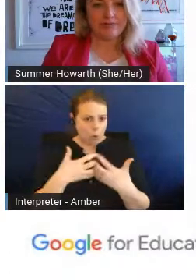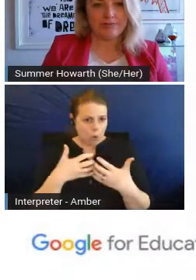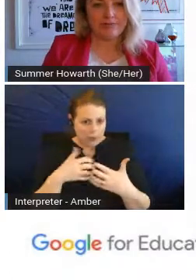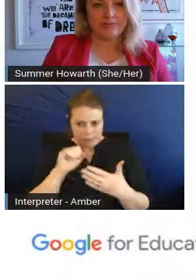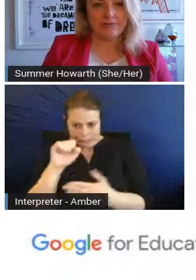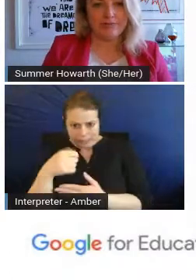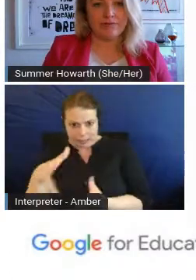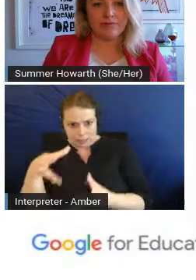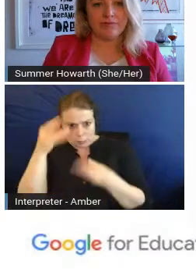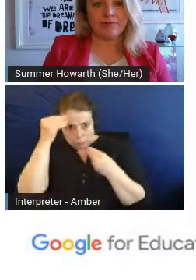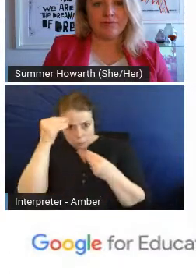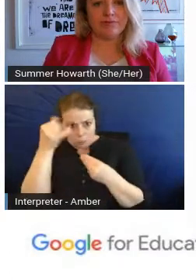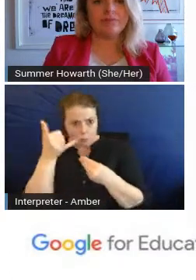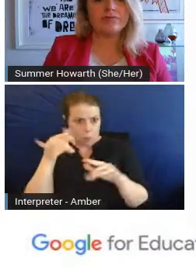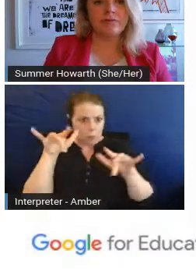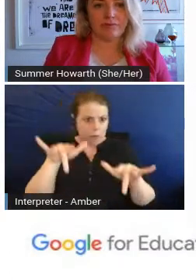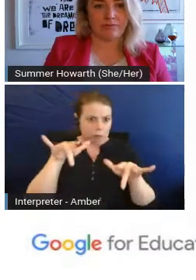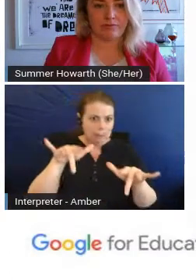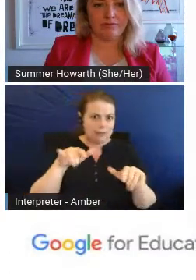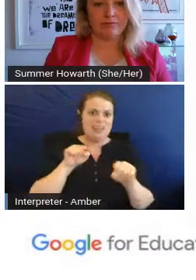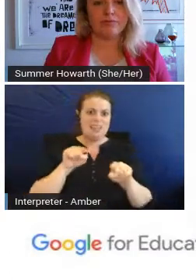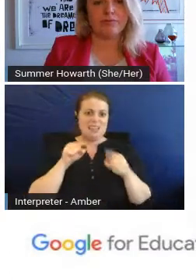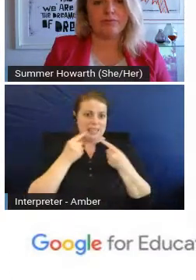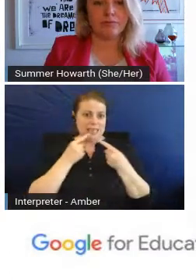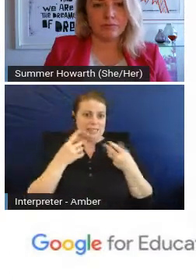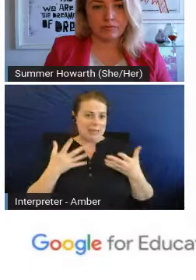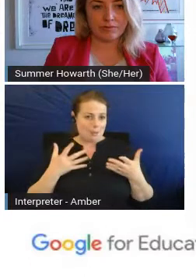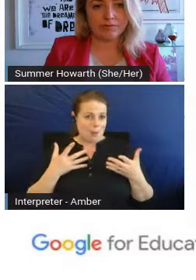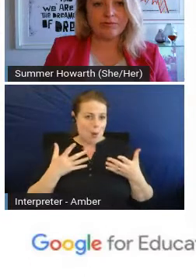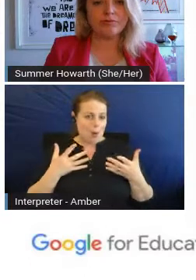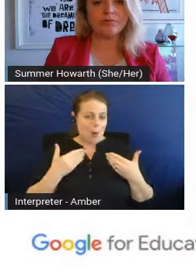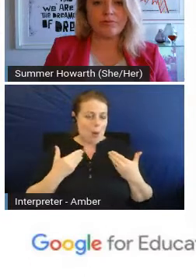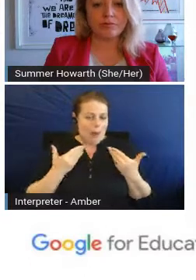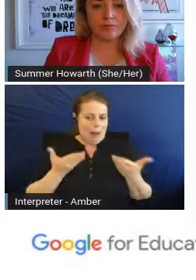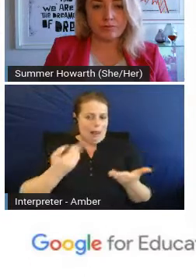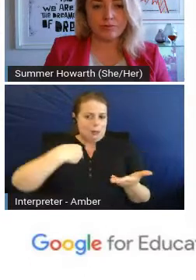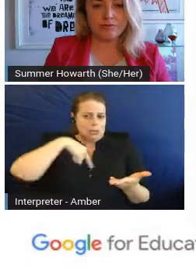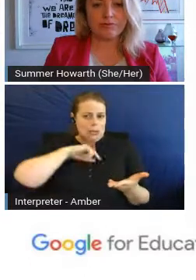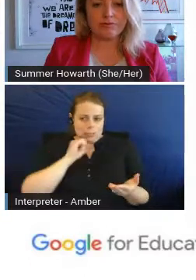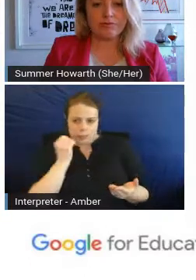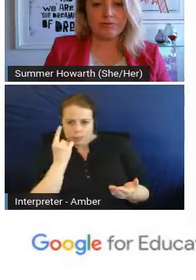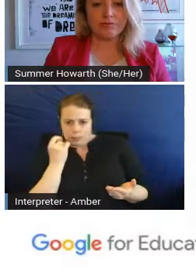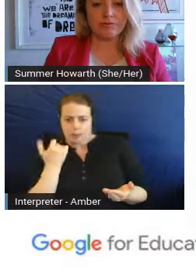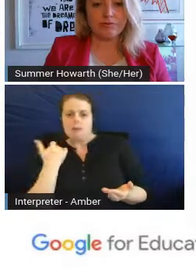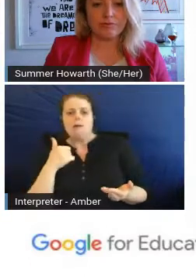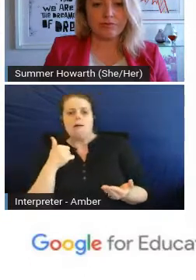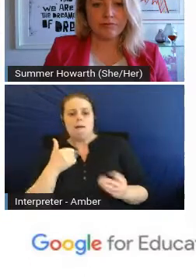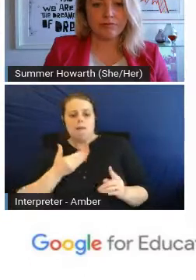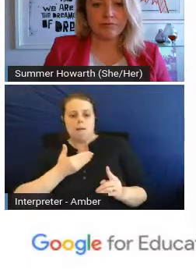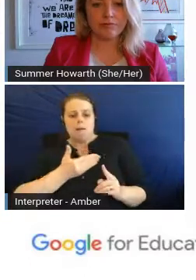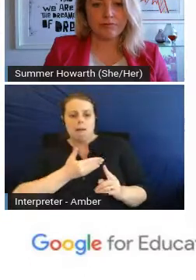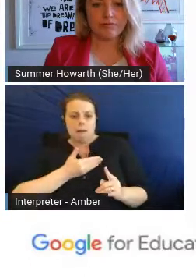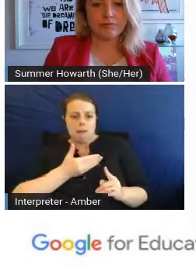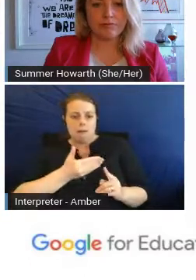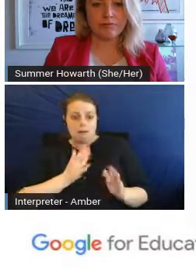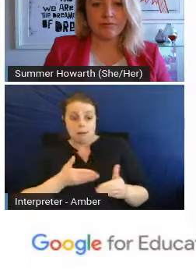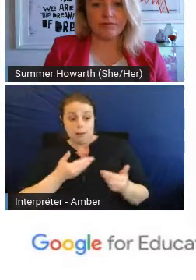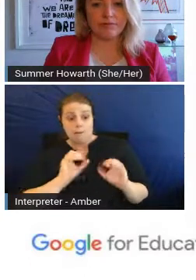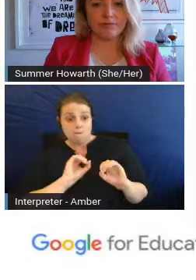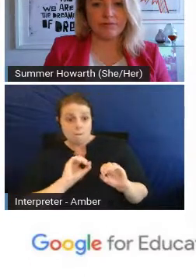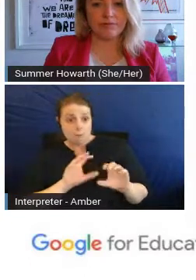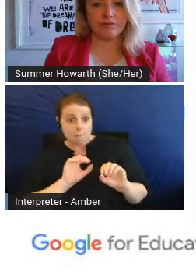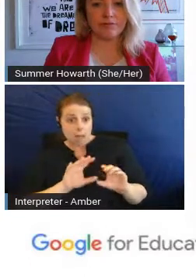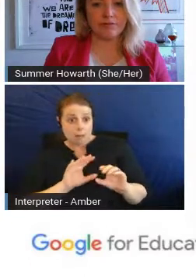is a proxy for learning. It allows us to have an understanding of where they're at, give them some feedback, how they've